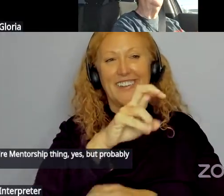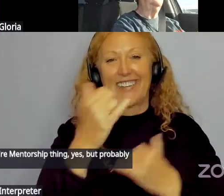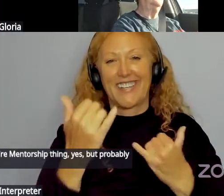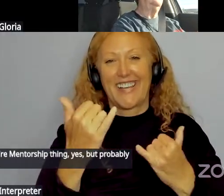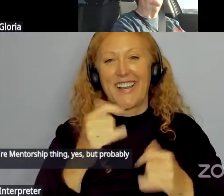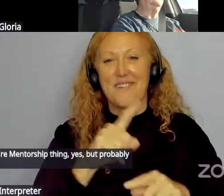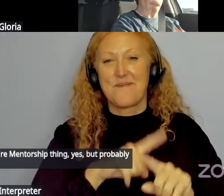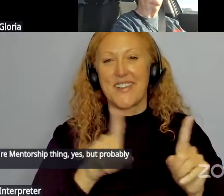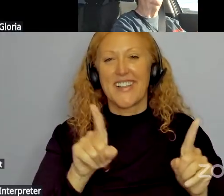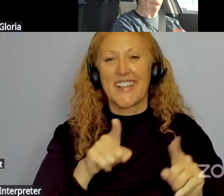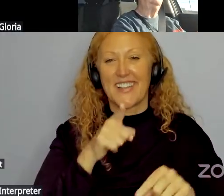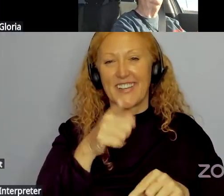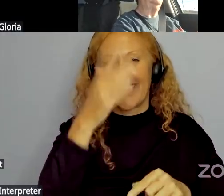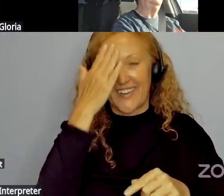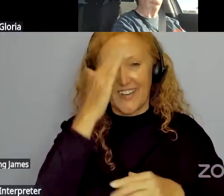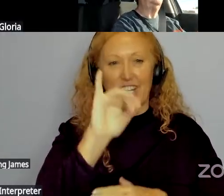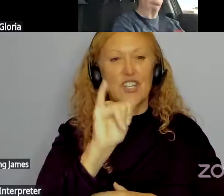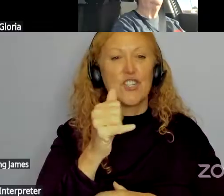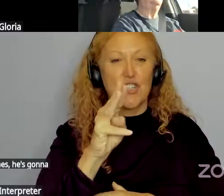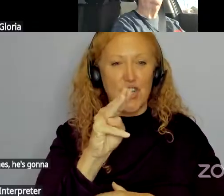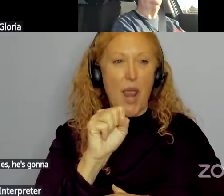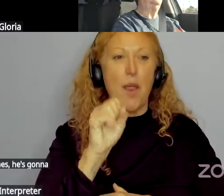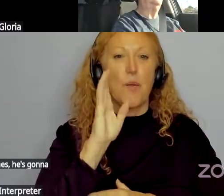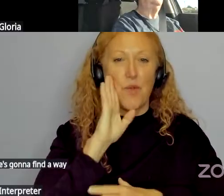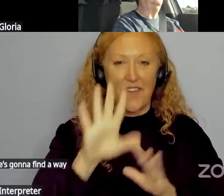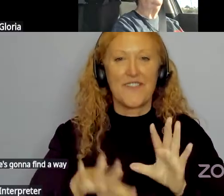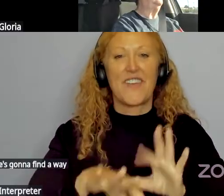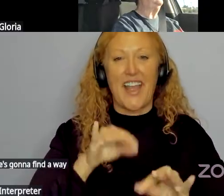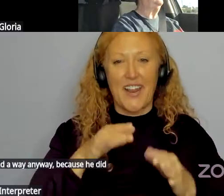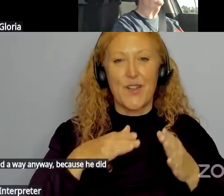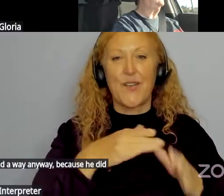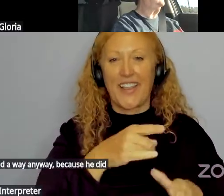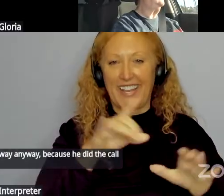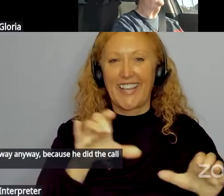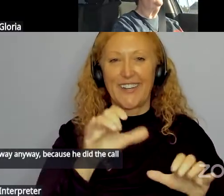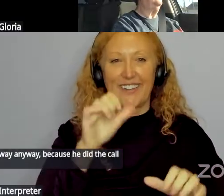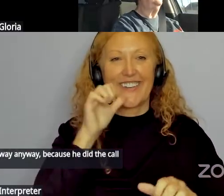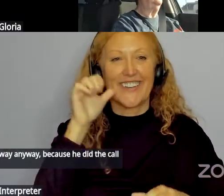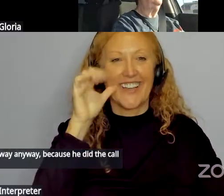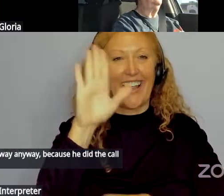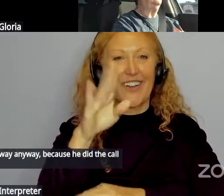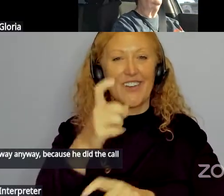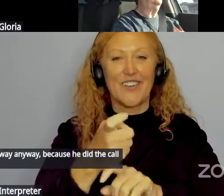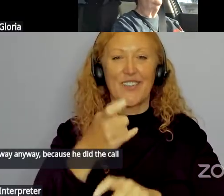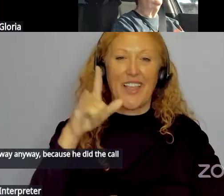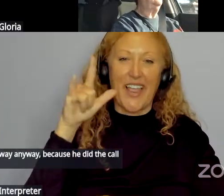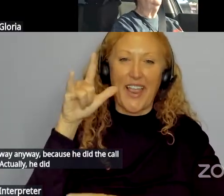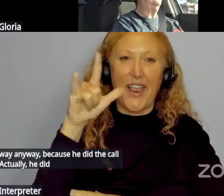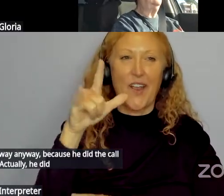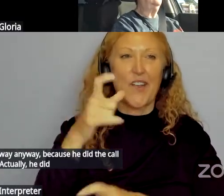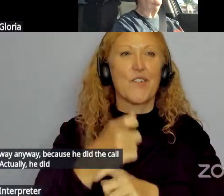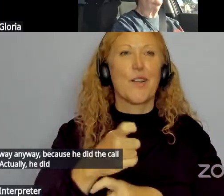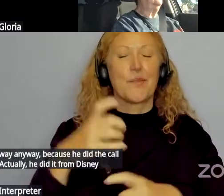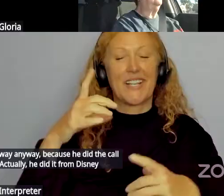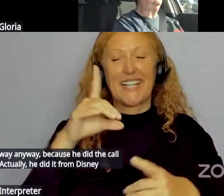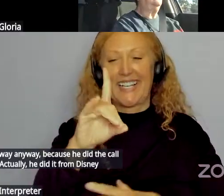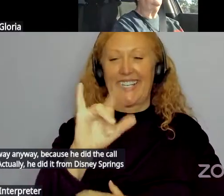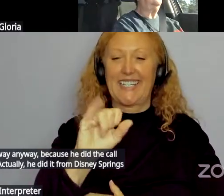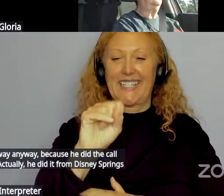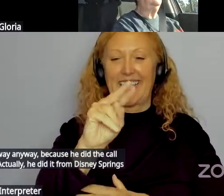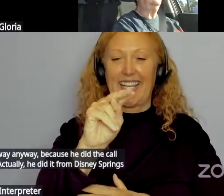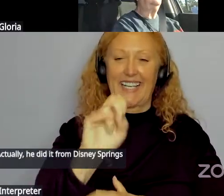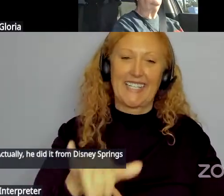But knowing James, he's gonna find a way anyway because he did the call yesterday afternoon from the airport. Actually, he did it from Disney Springs in